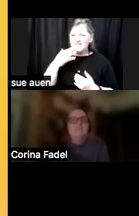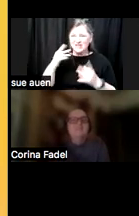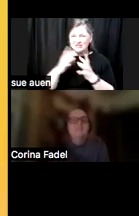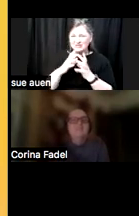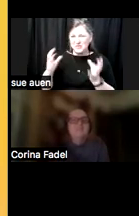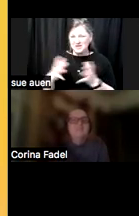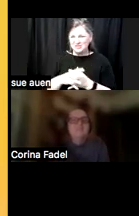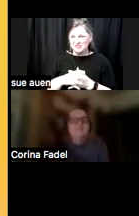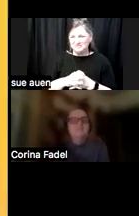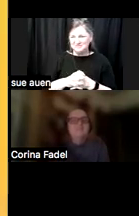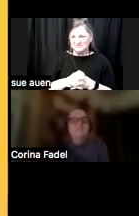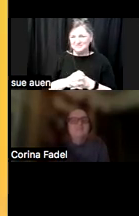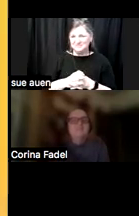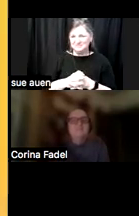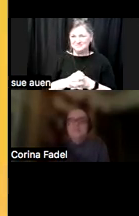much.